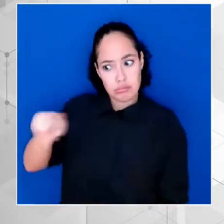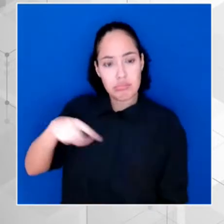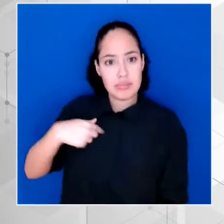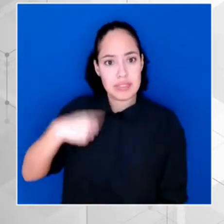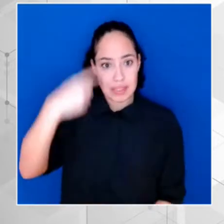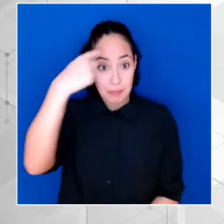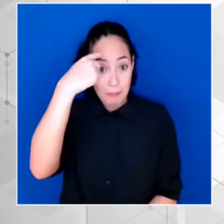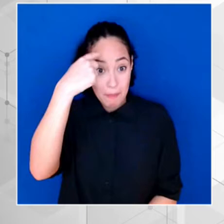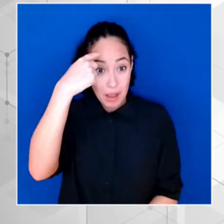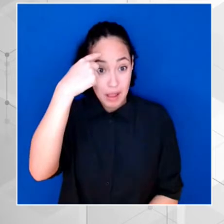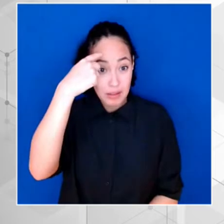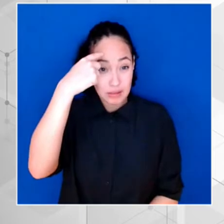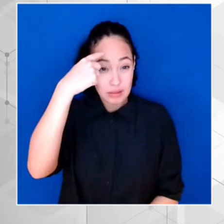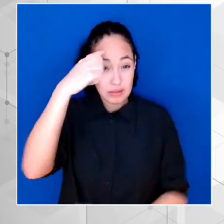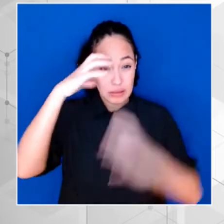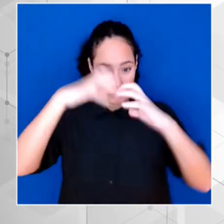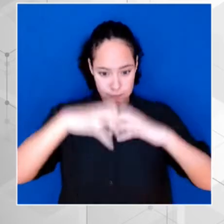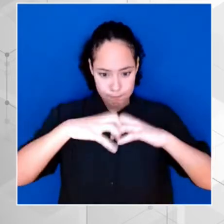and solve problems.